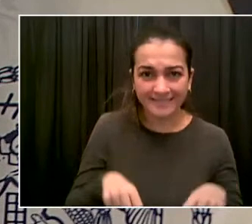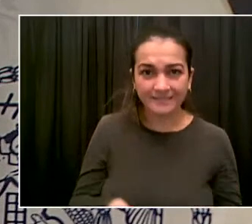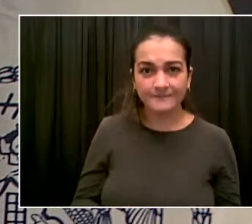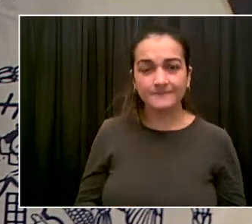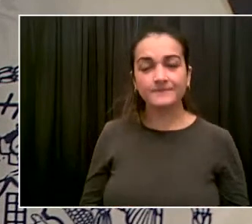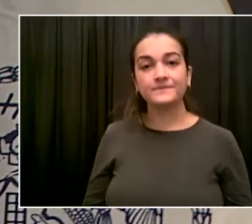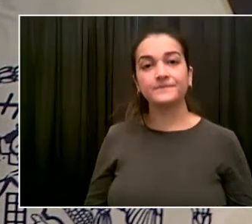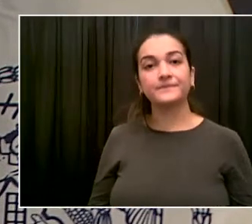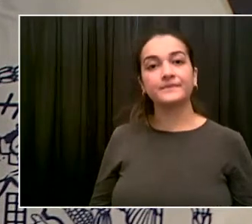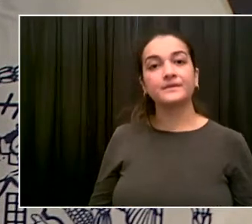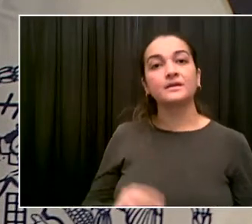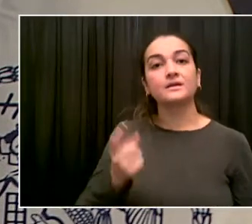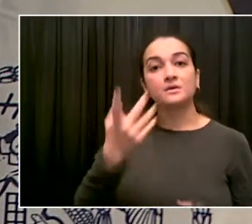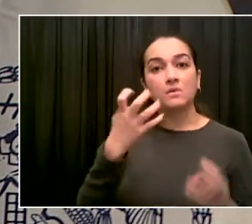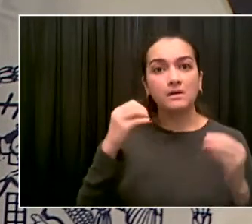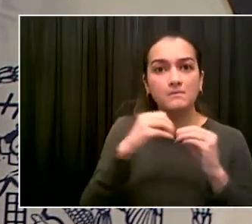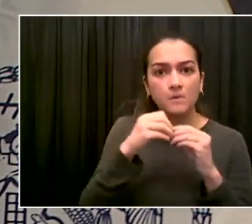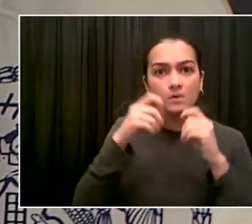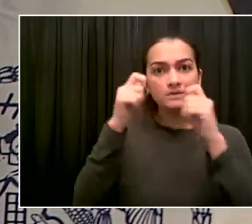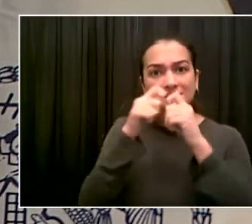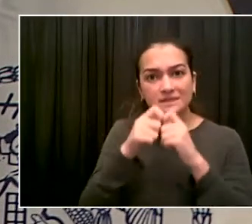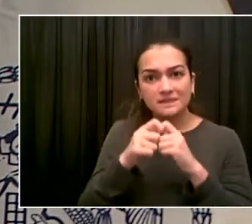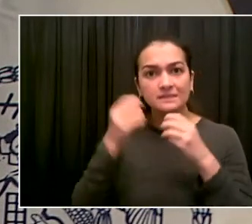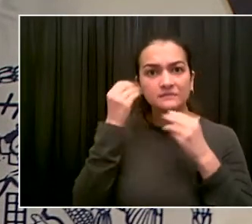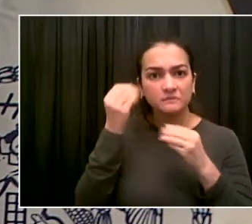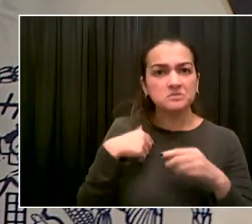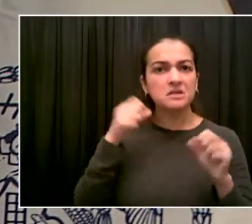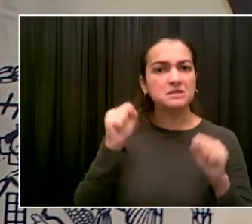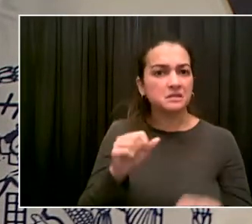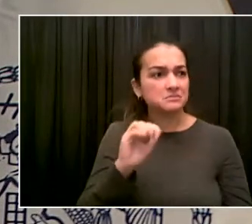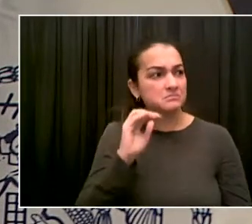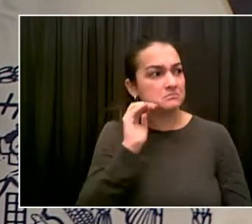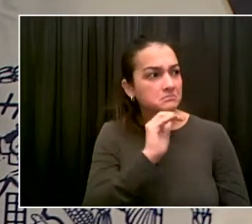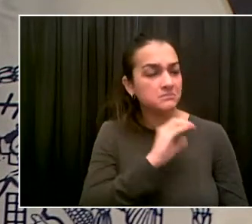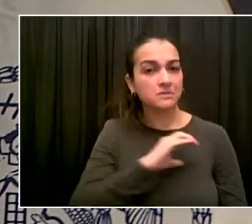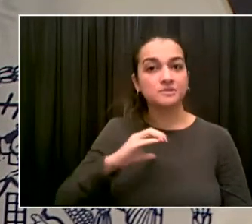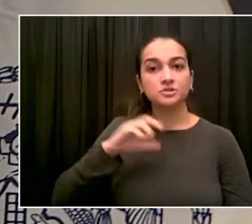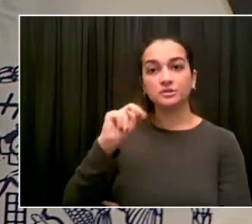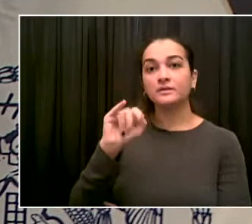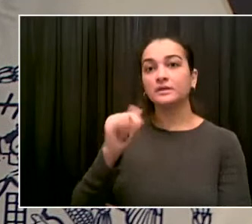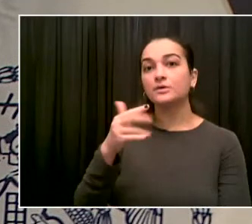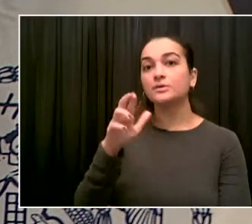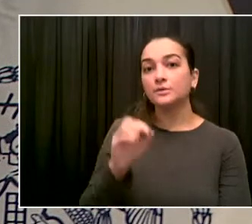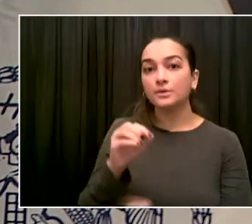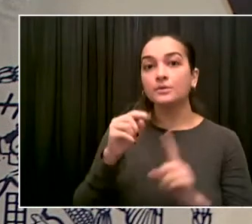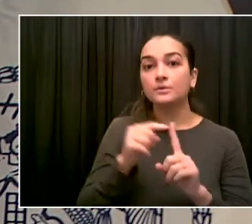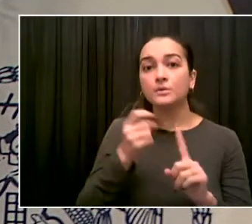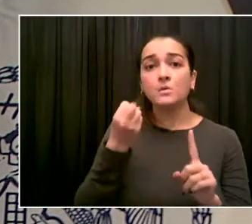numbers, Commissioner Nigro, if you have an update now, or we can get them to Steve as you get more.